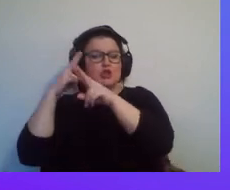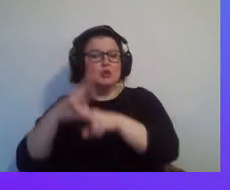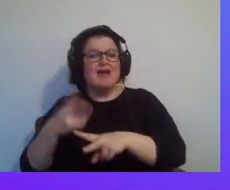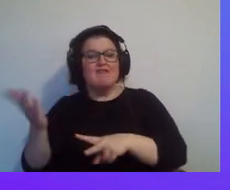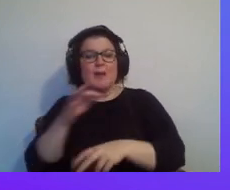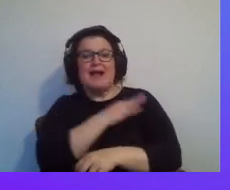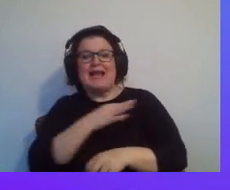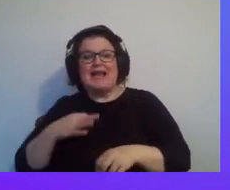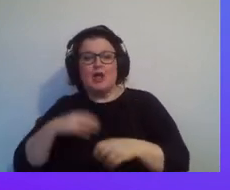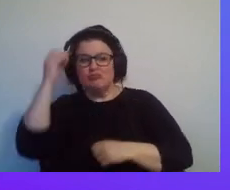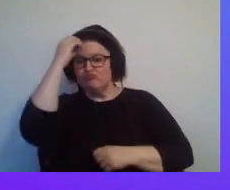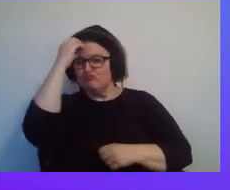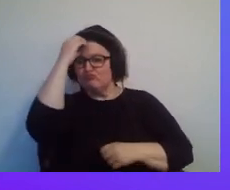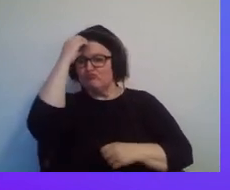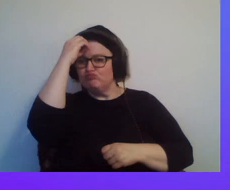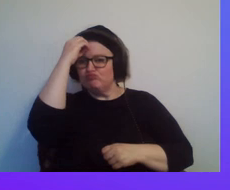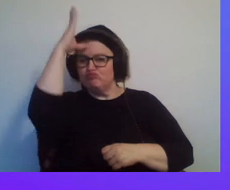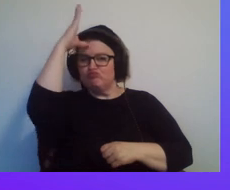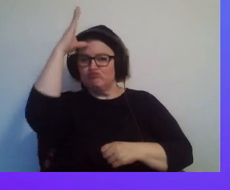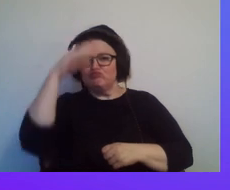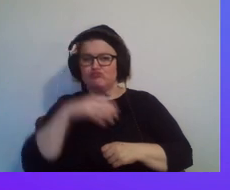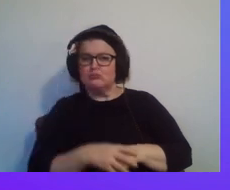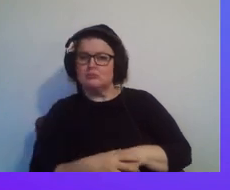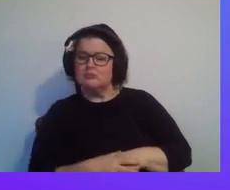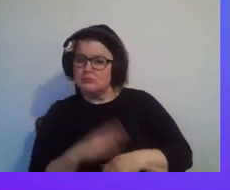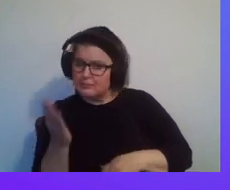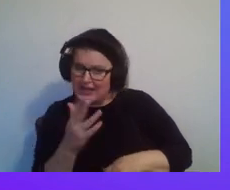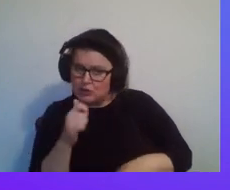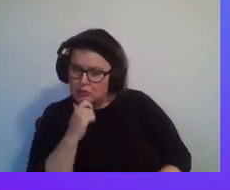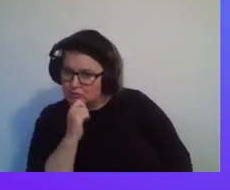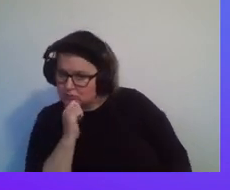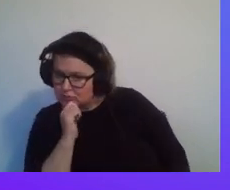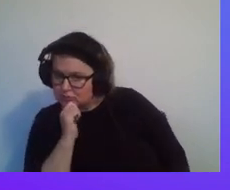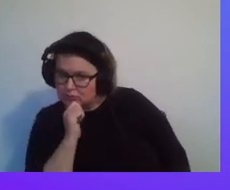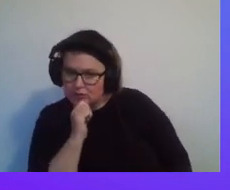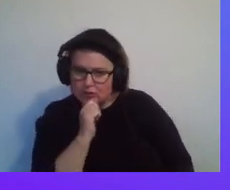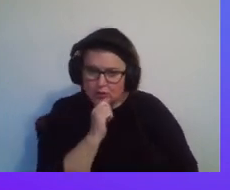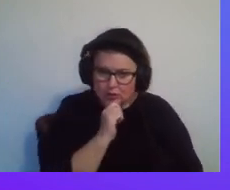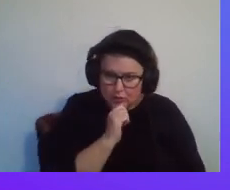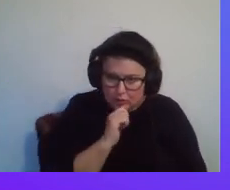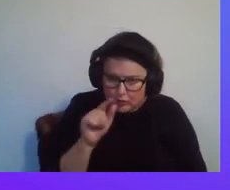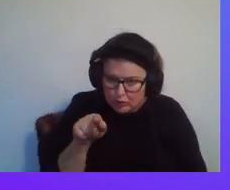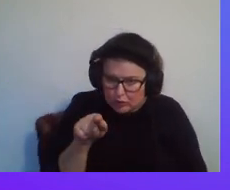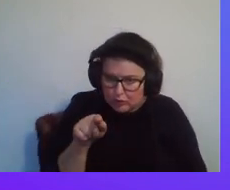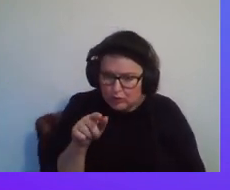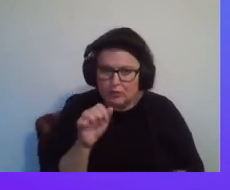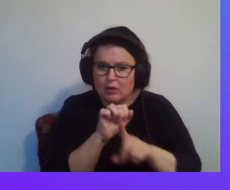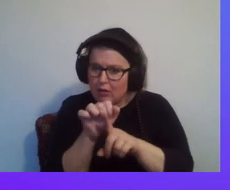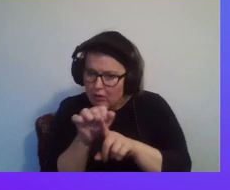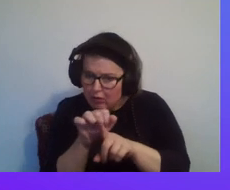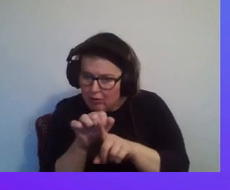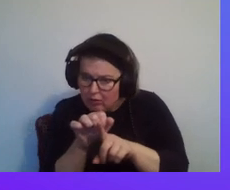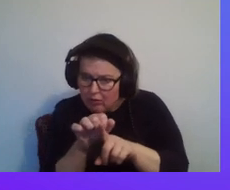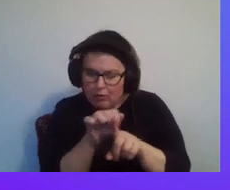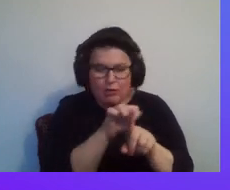who are experienced while they get to do a few. And once they've been